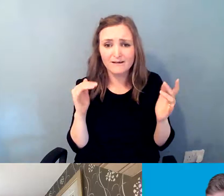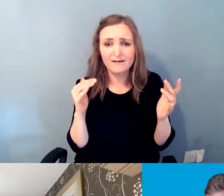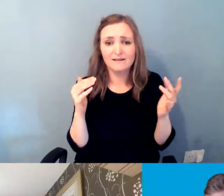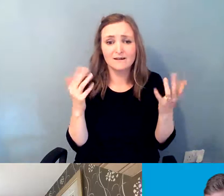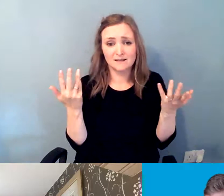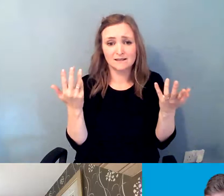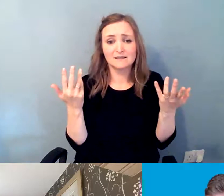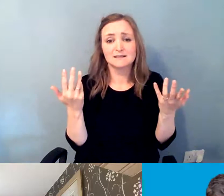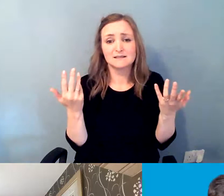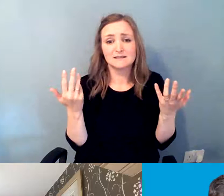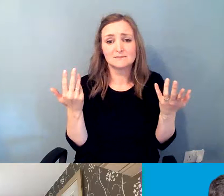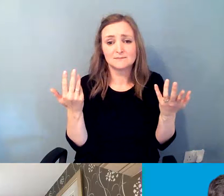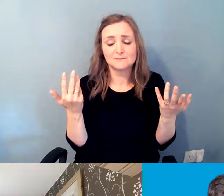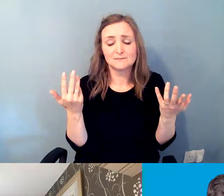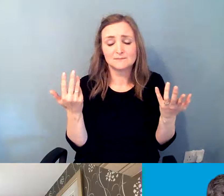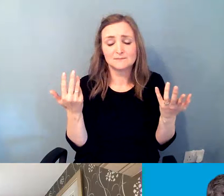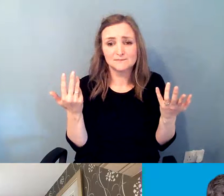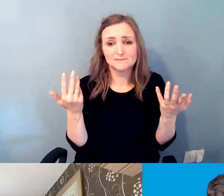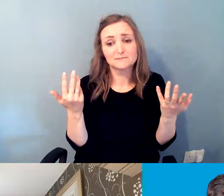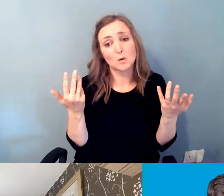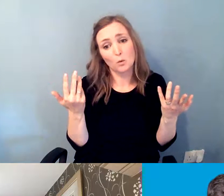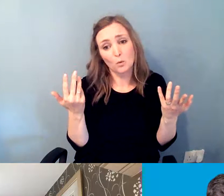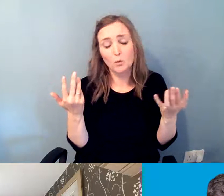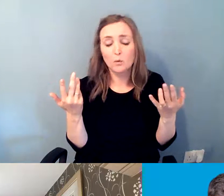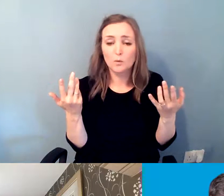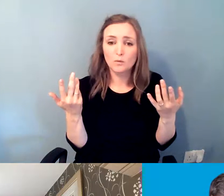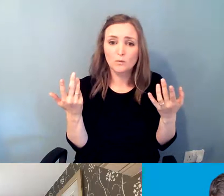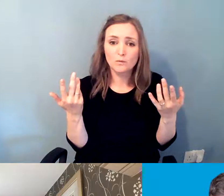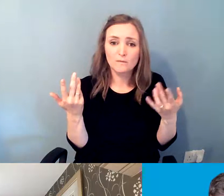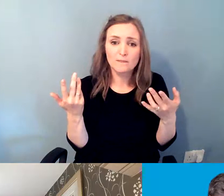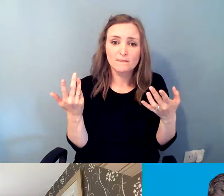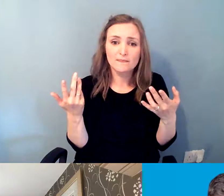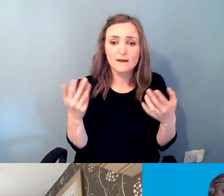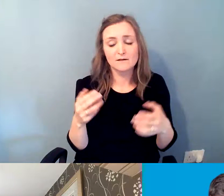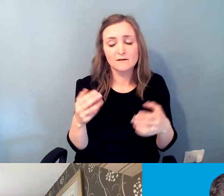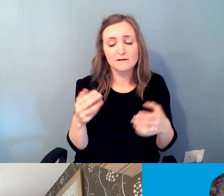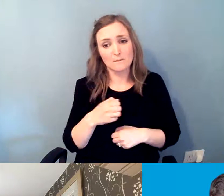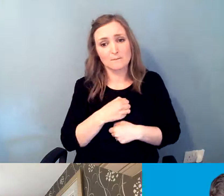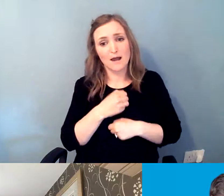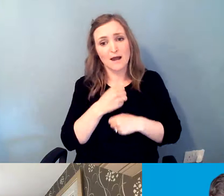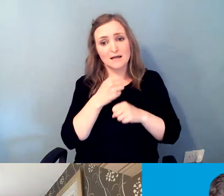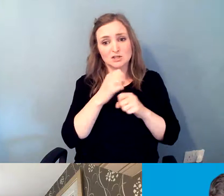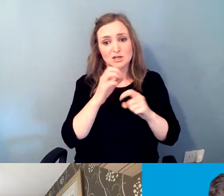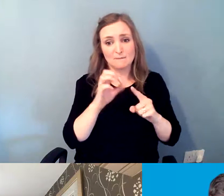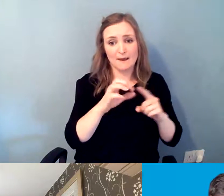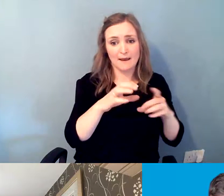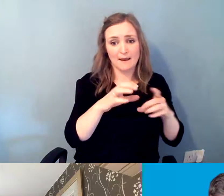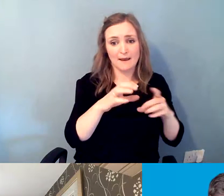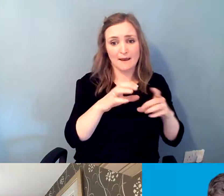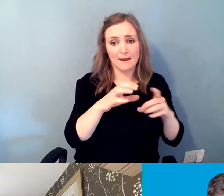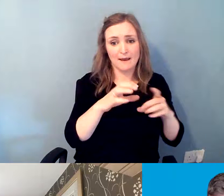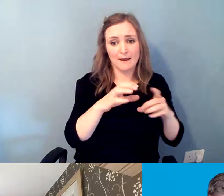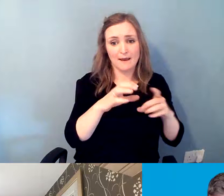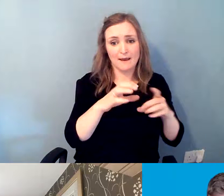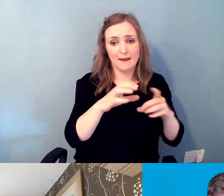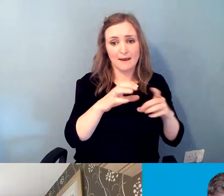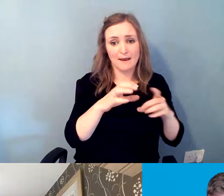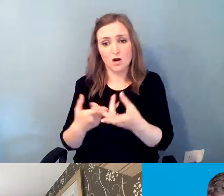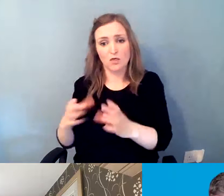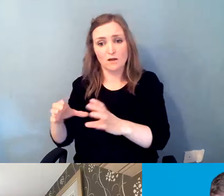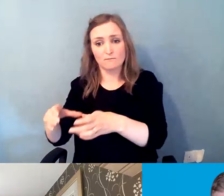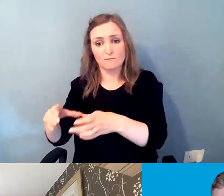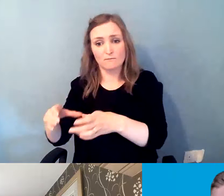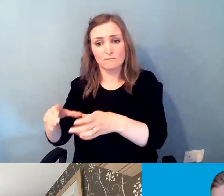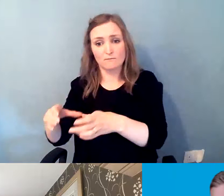forces with another practice. And if that's the case, are we going to be waiting for 2 hours to